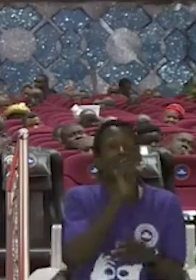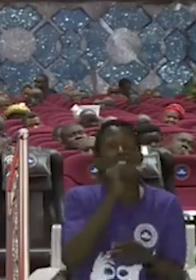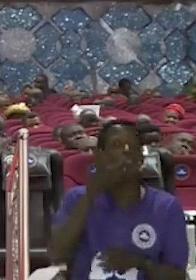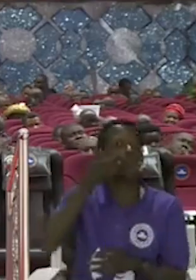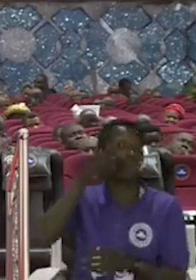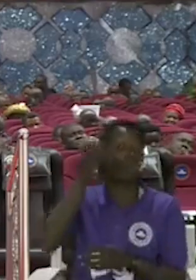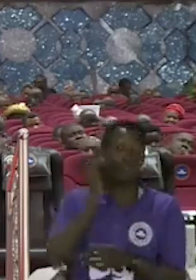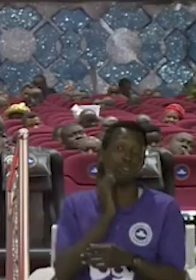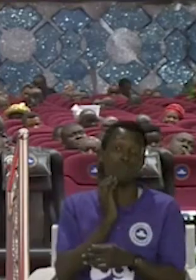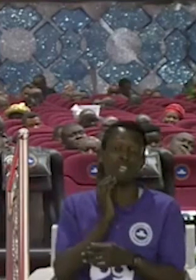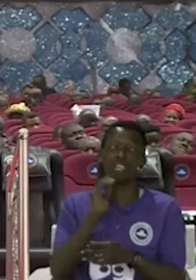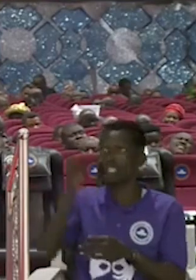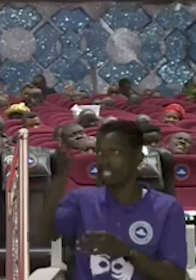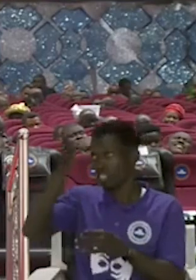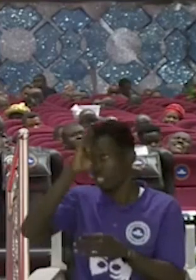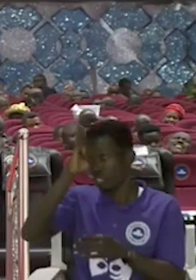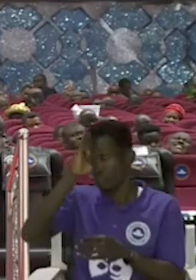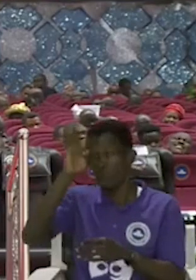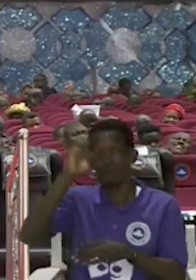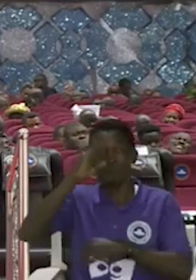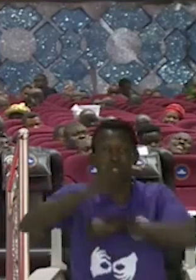the Igbos will suffer some hunger.